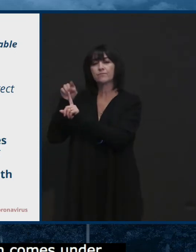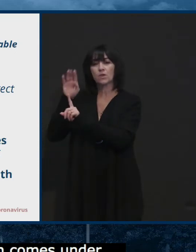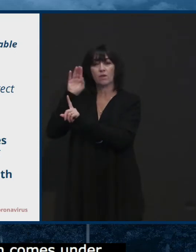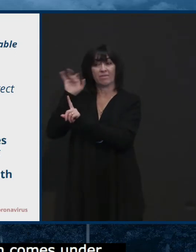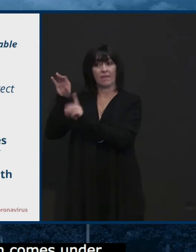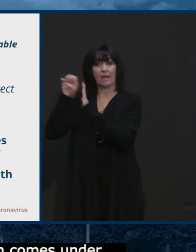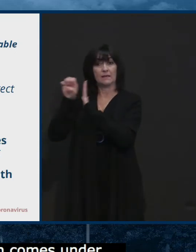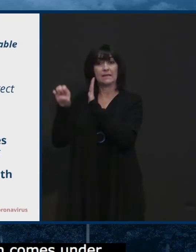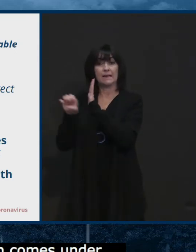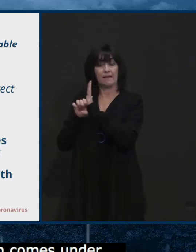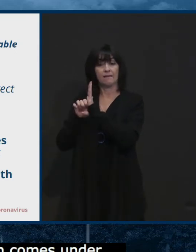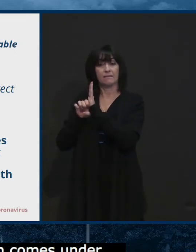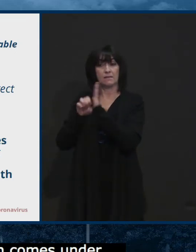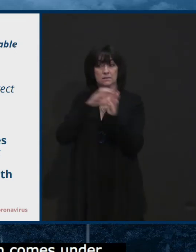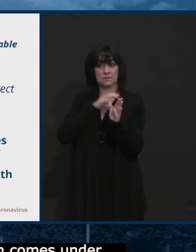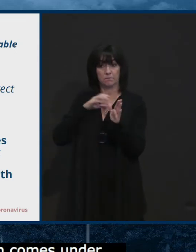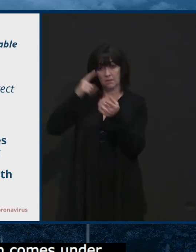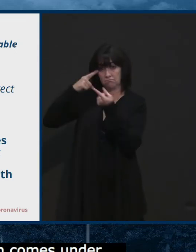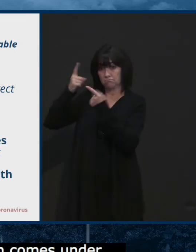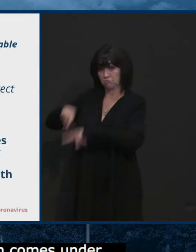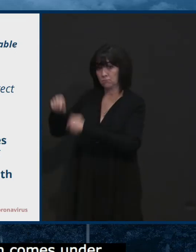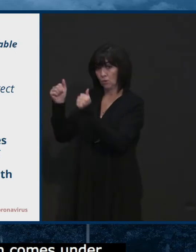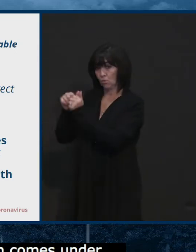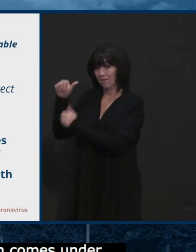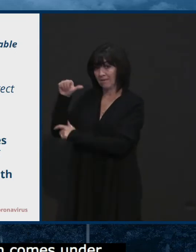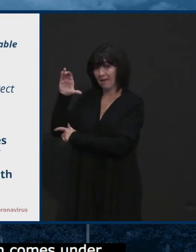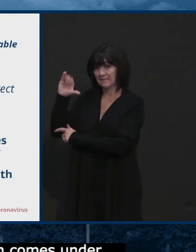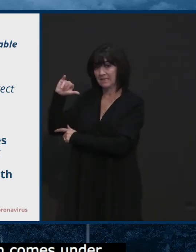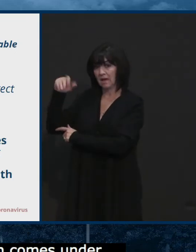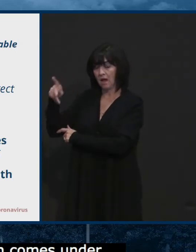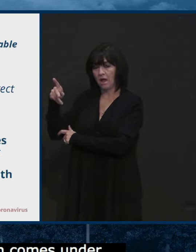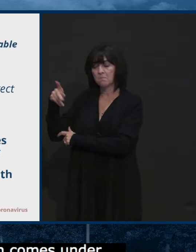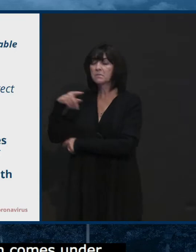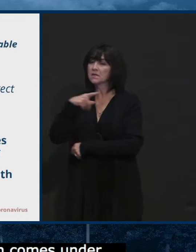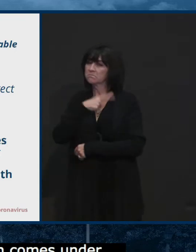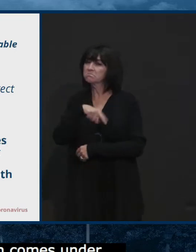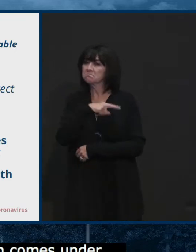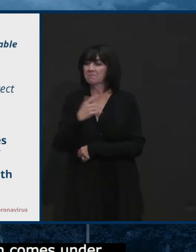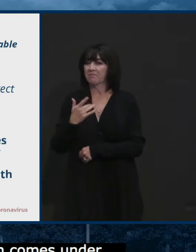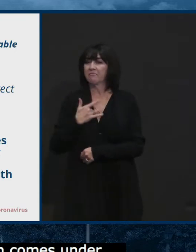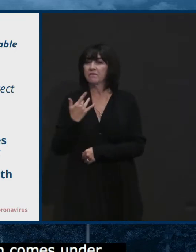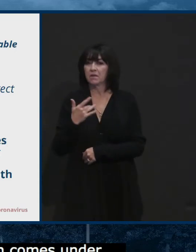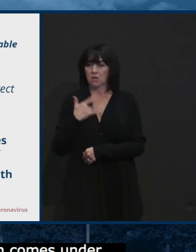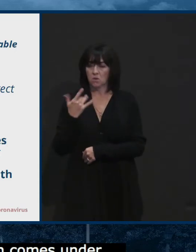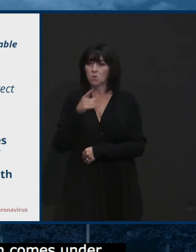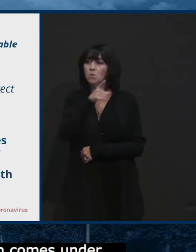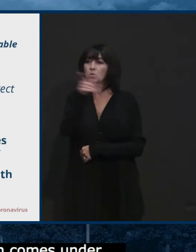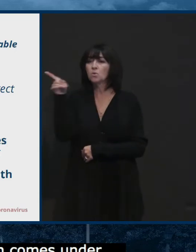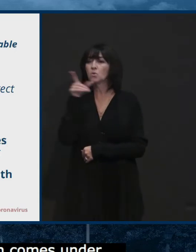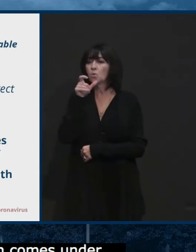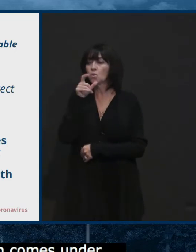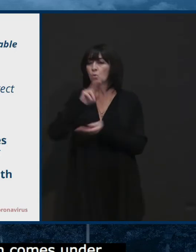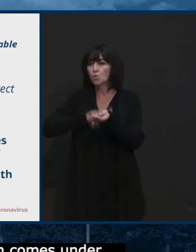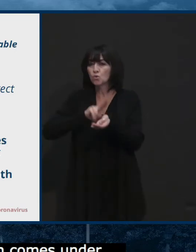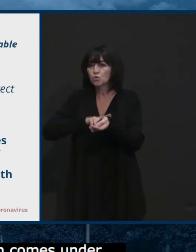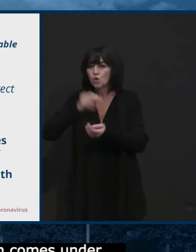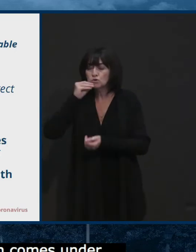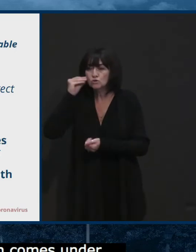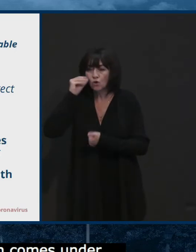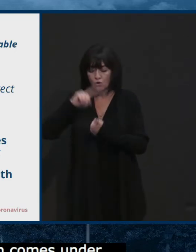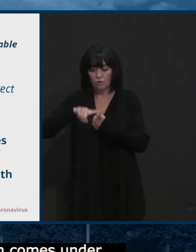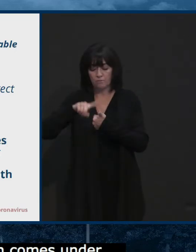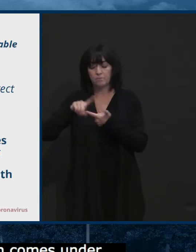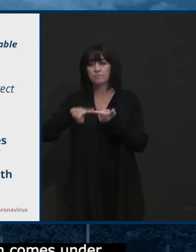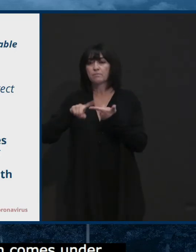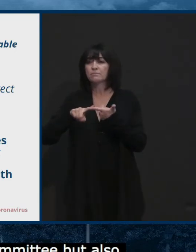agrees with ACIP, certainly all those in long-term care workers and residents, but also high-risk workers who